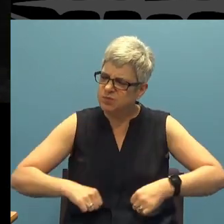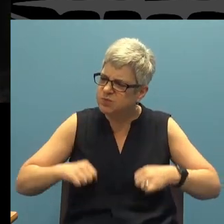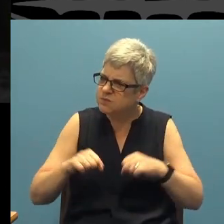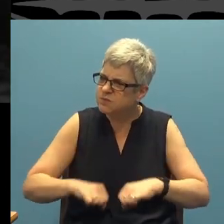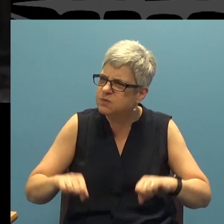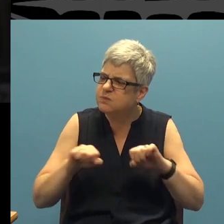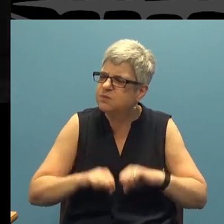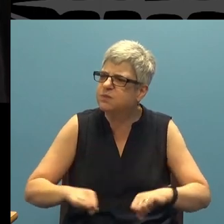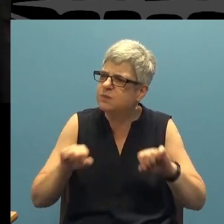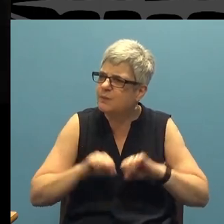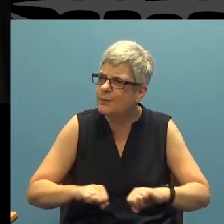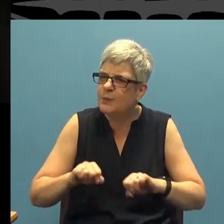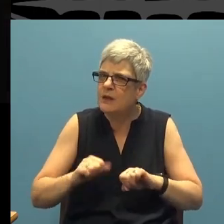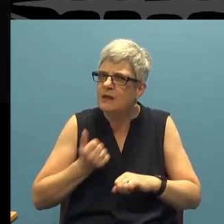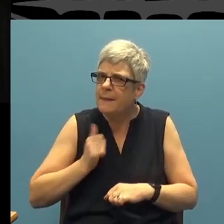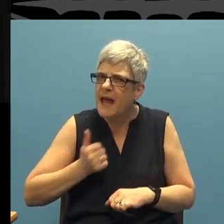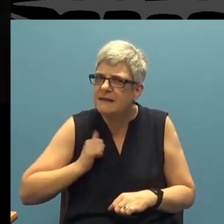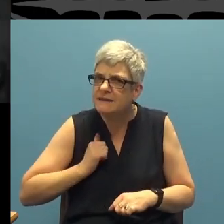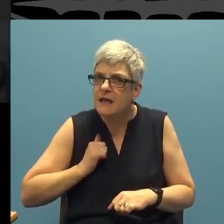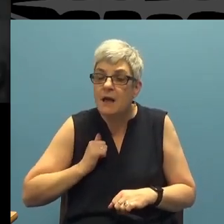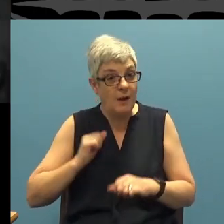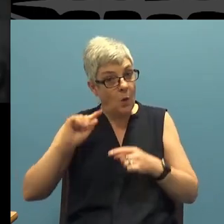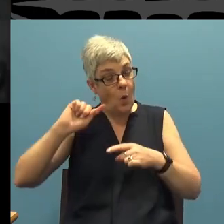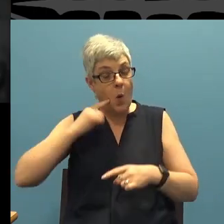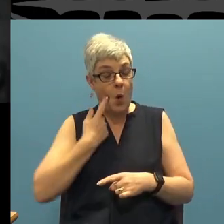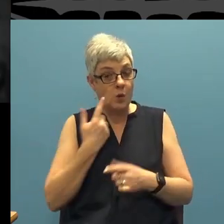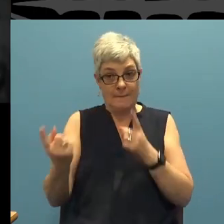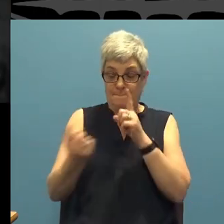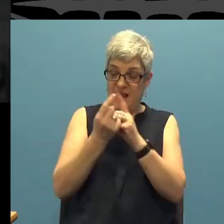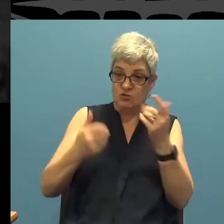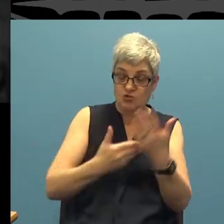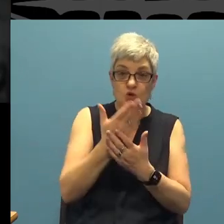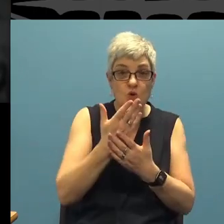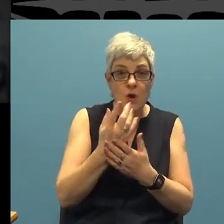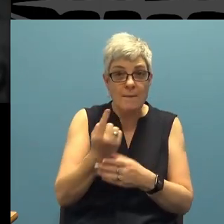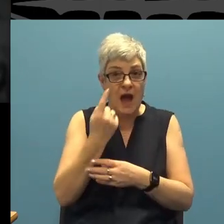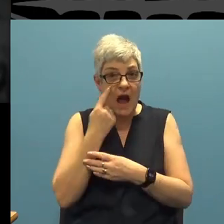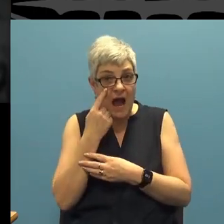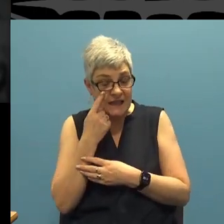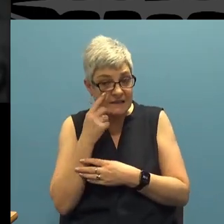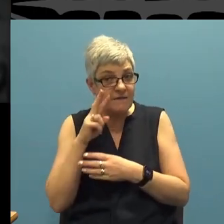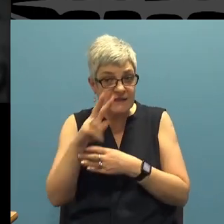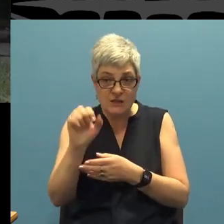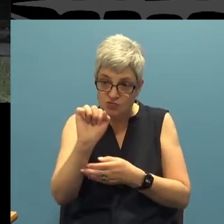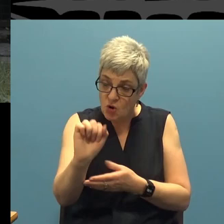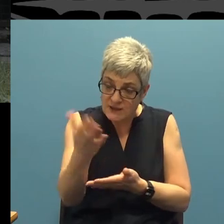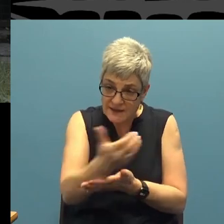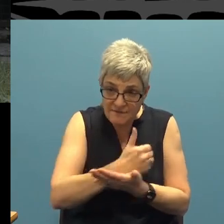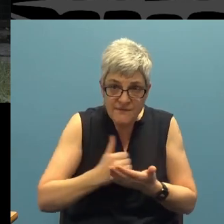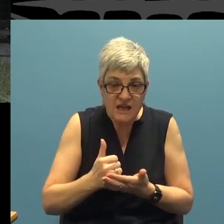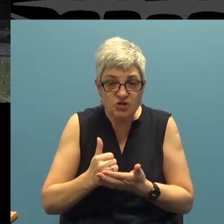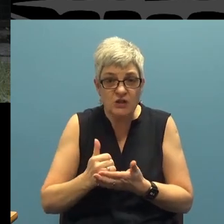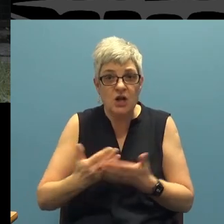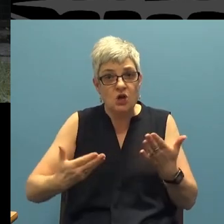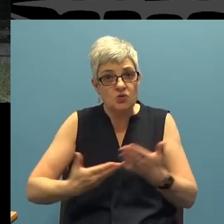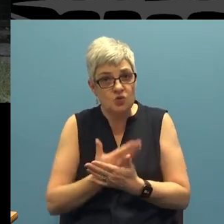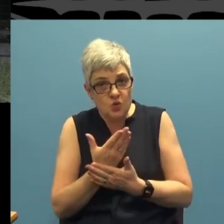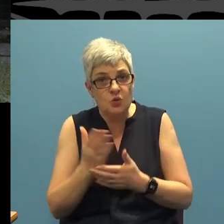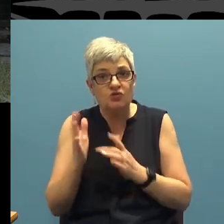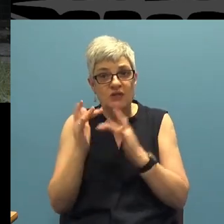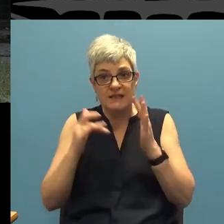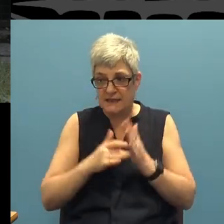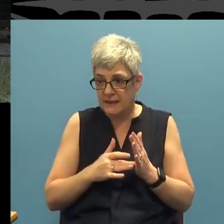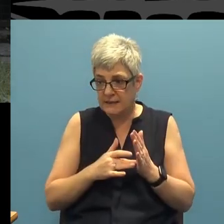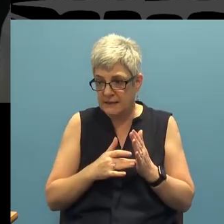in anticipation, but then the old met the new. My eyes have seen your salvation, the newborn Jesus,